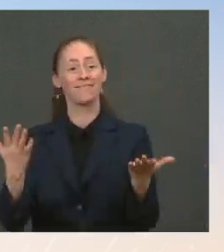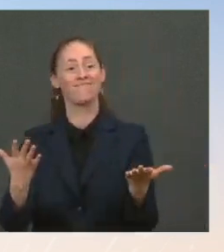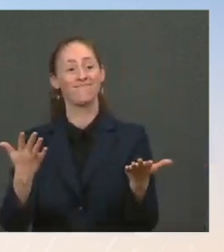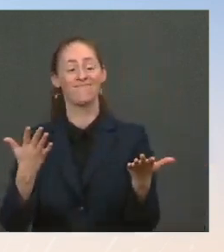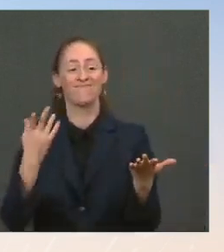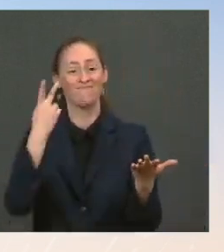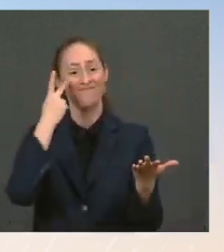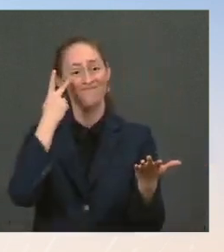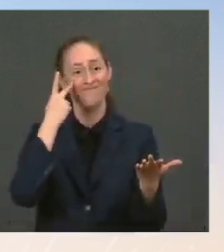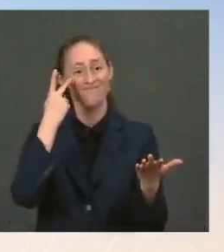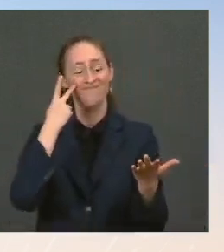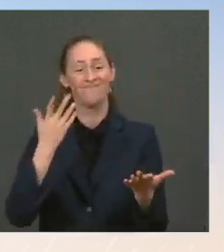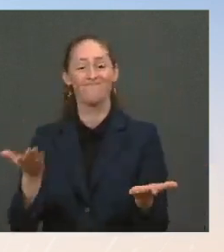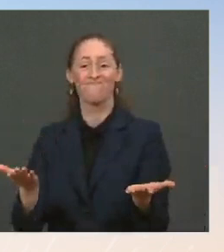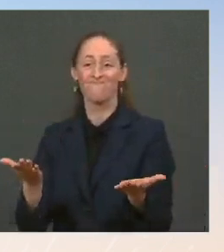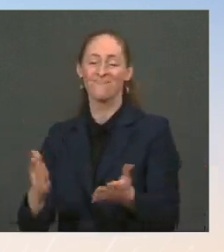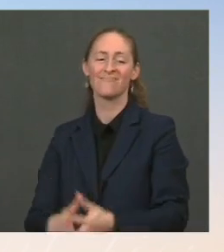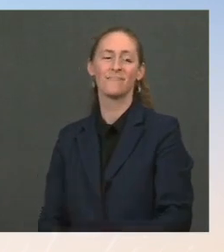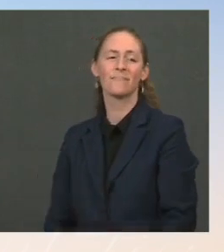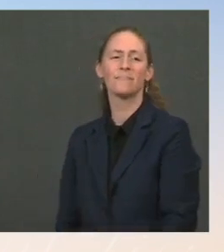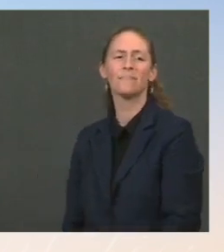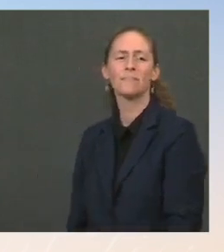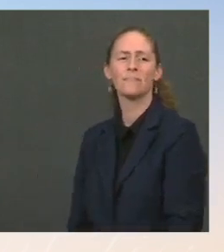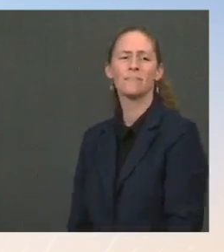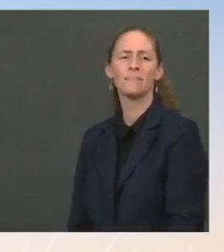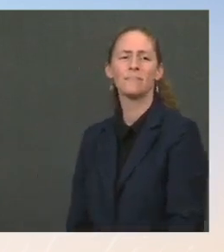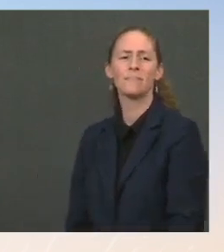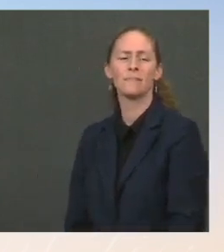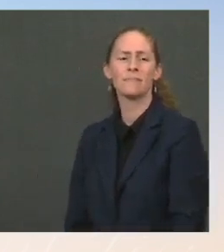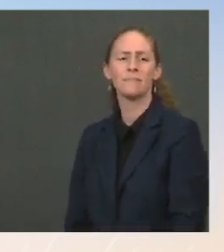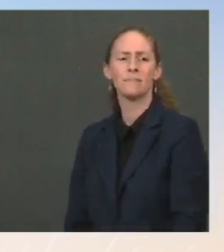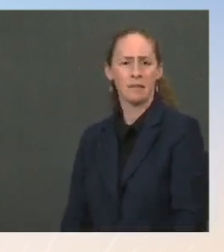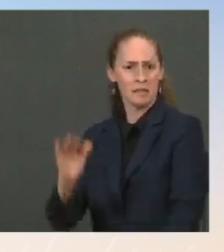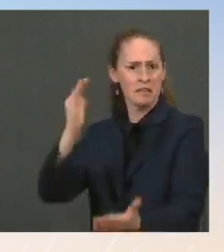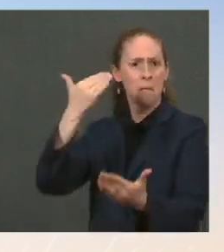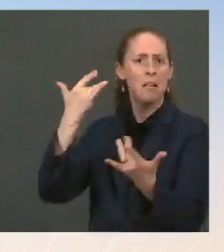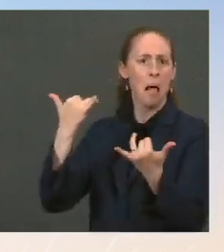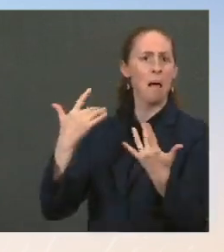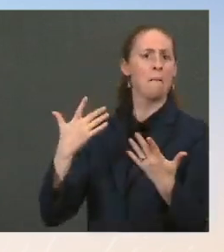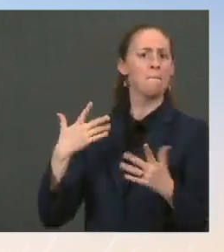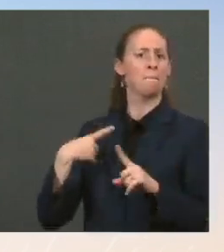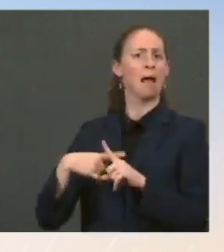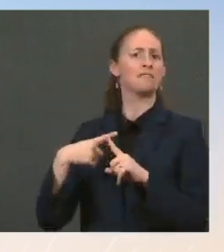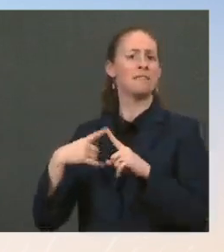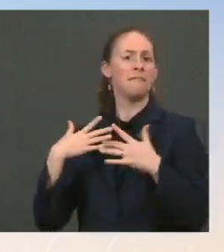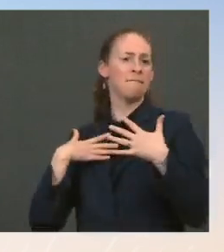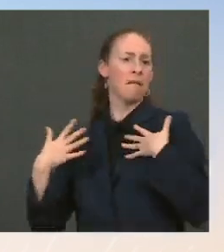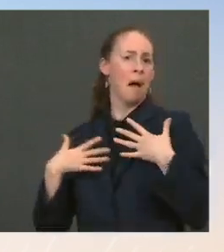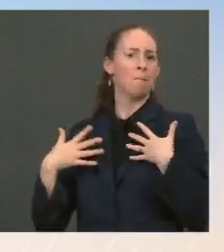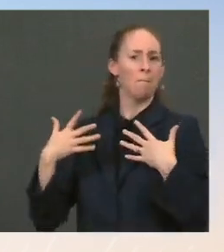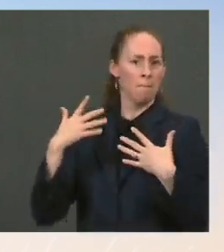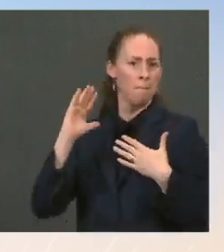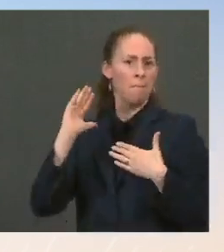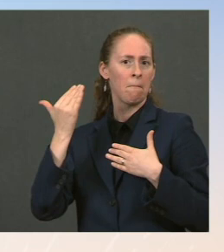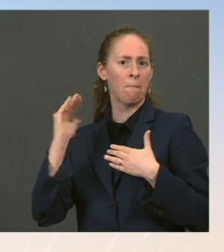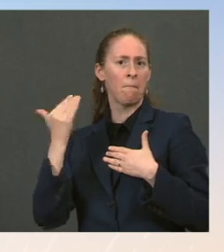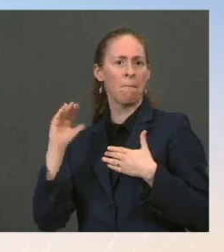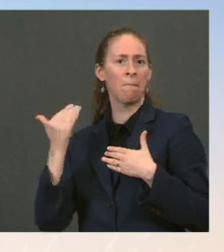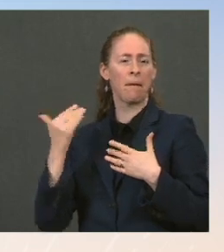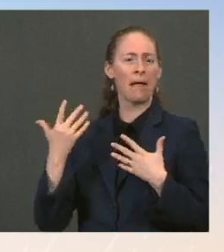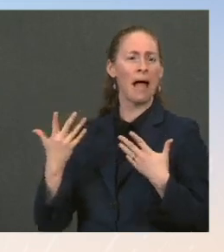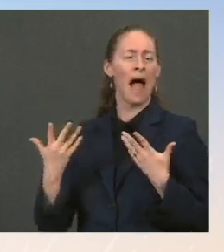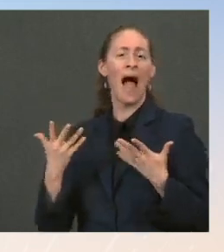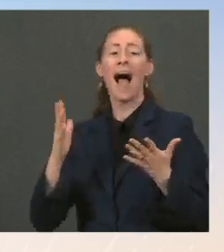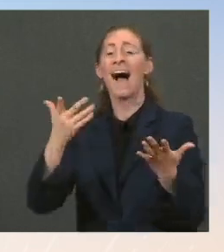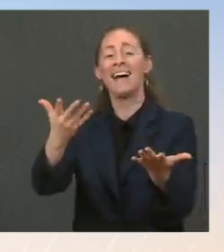you know, as we speak, there seems to be some positive vibes there regarding this, whereas you're giving, you know, quite the opposite. I would